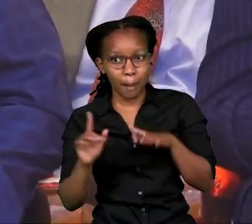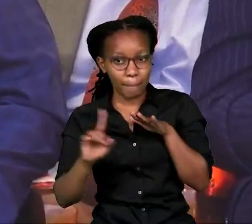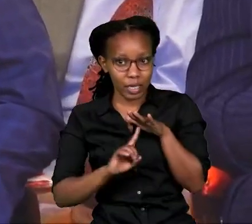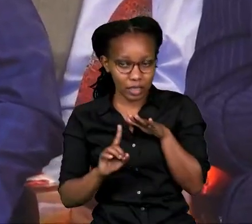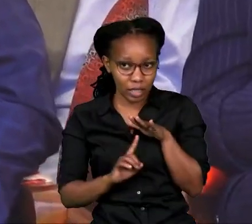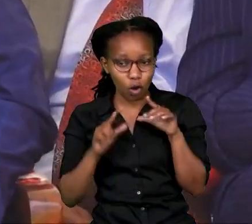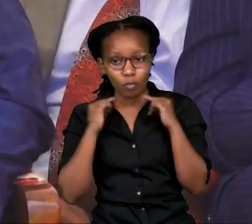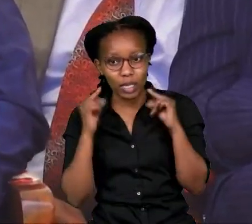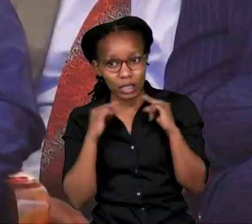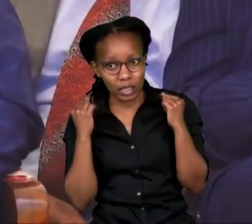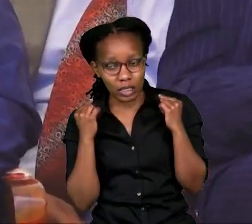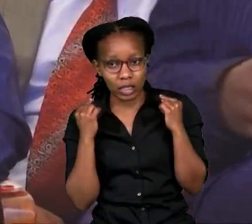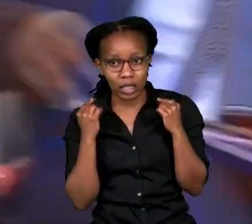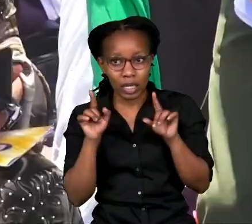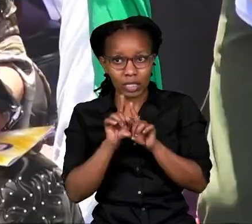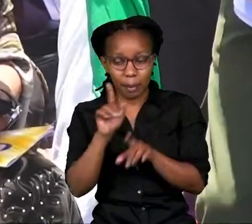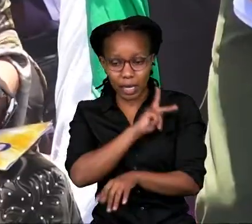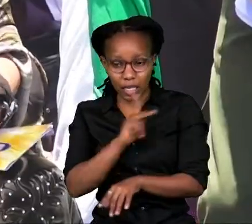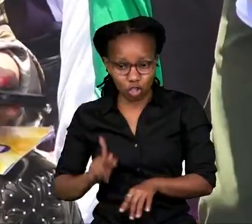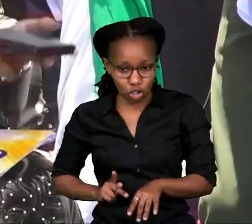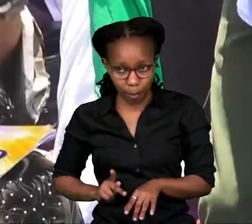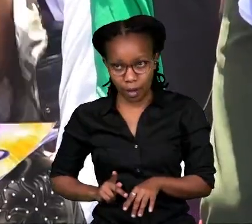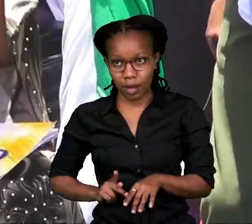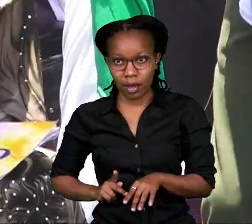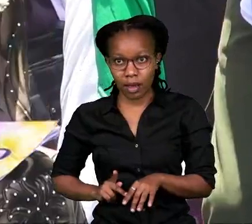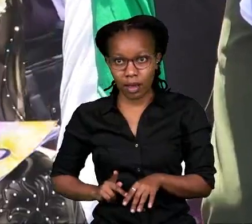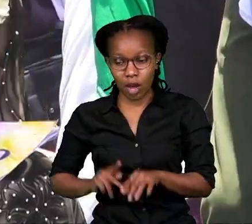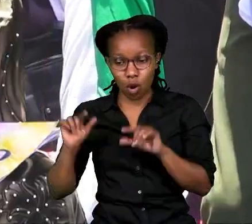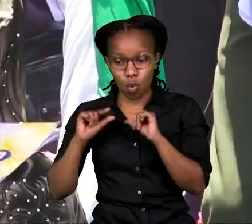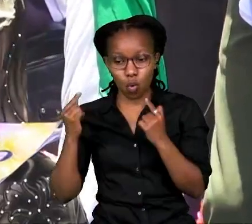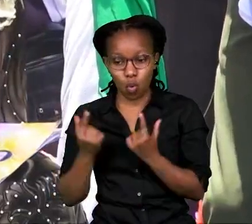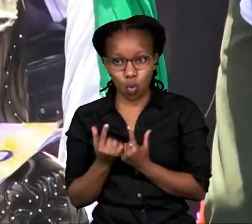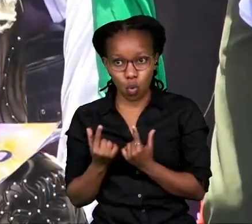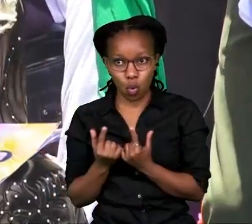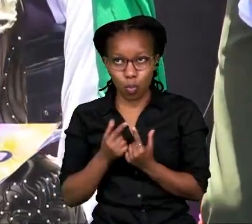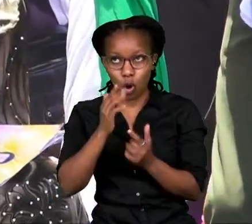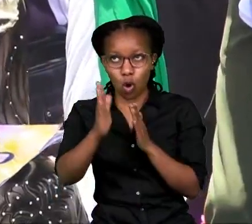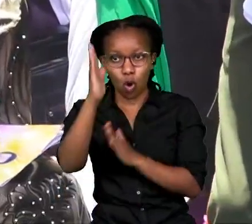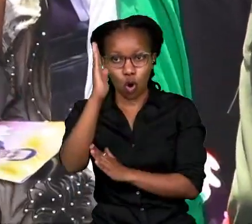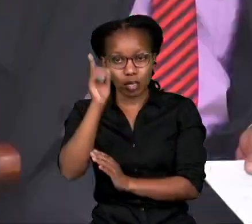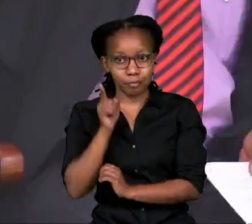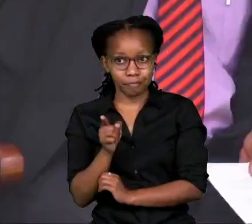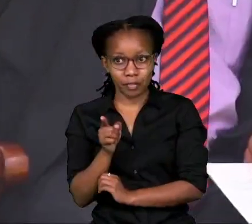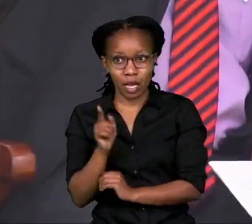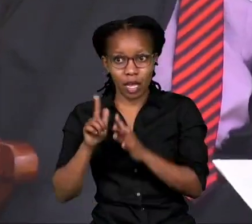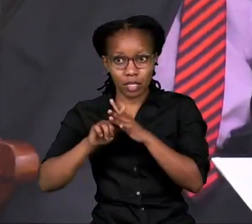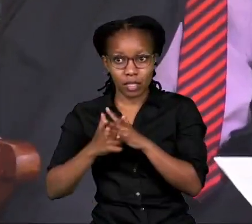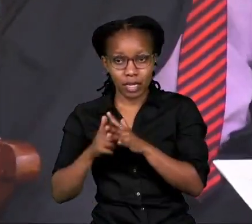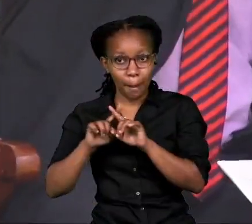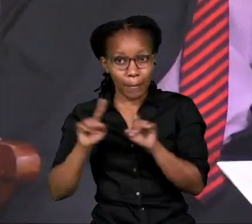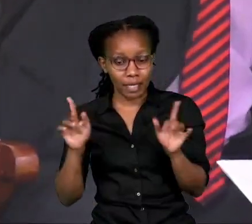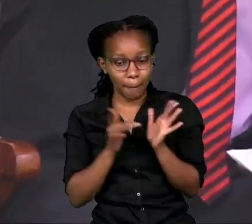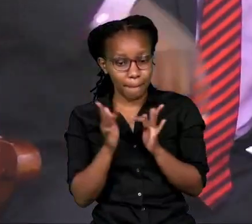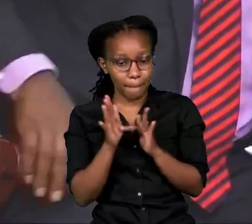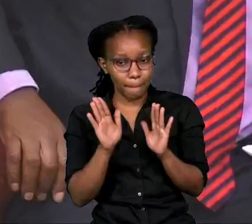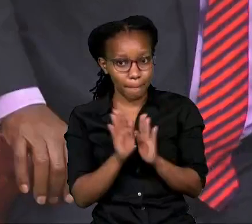priests, and we have the kingship ministry. Mm. This was, you know, done by God himself. But when you go through the scripture, you